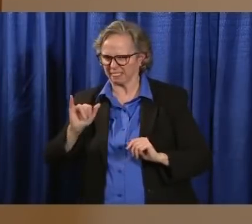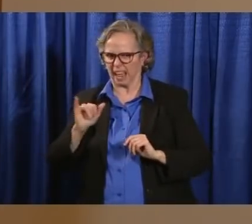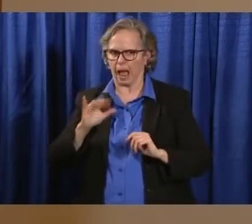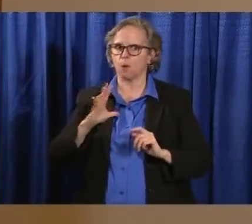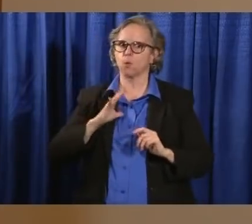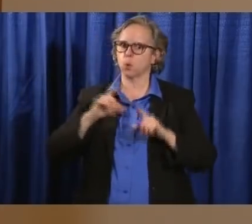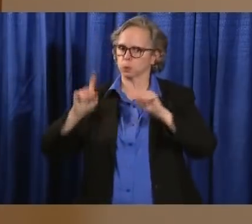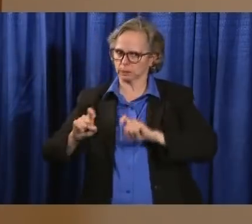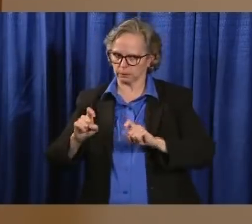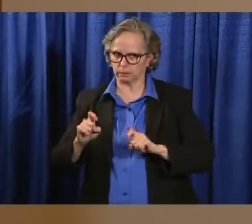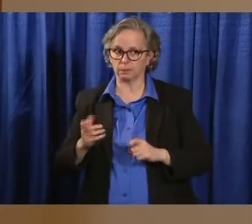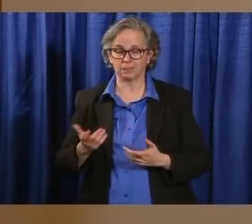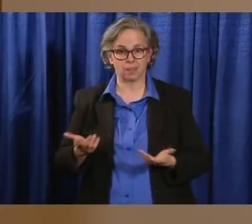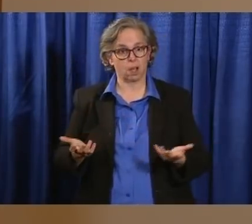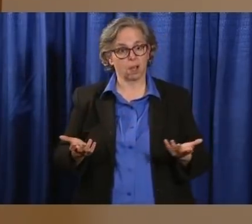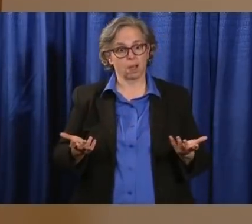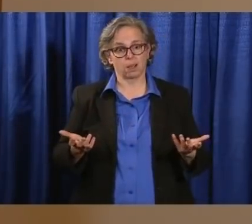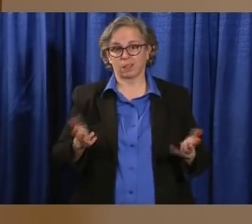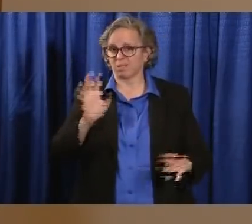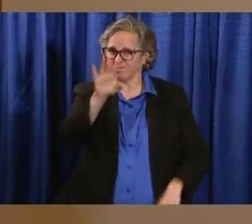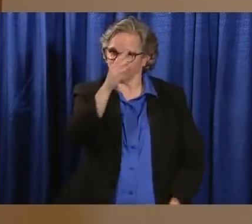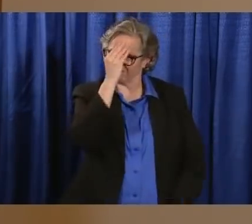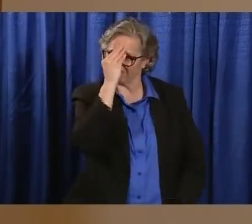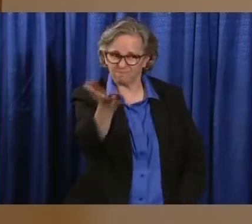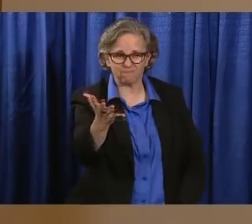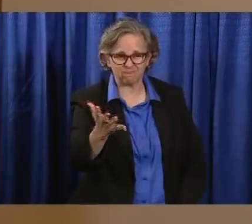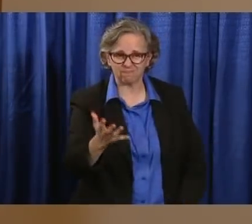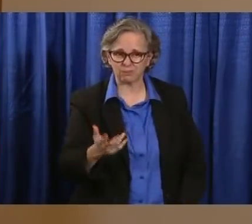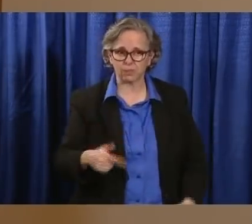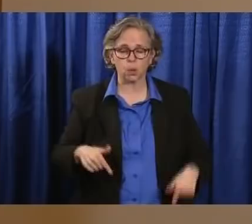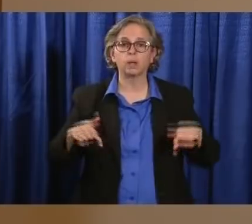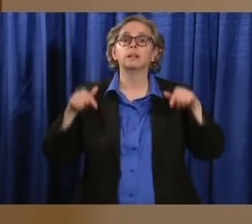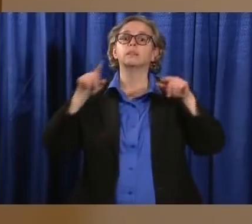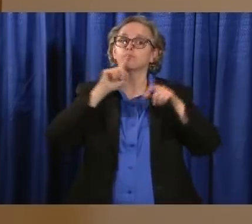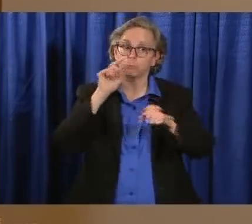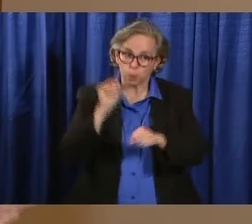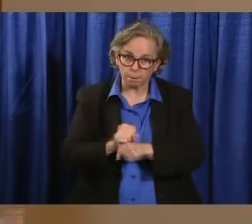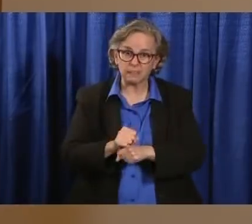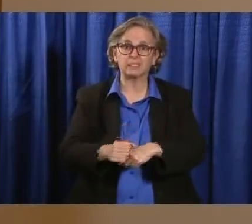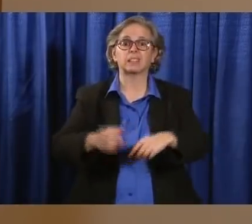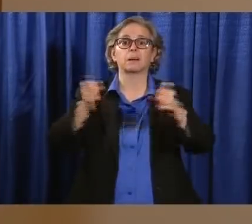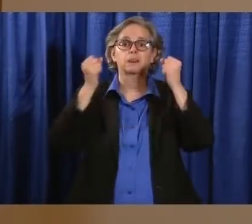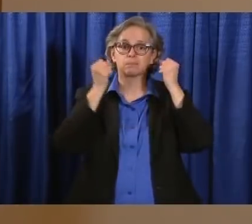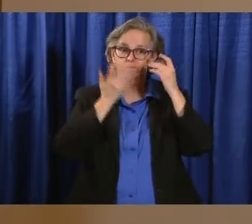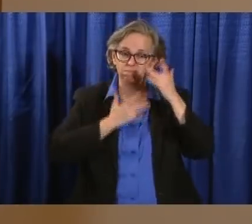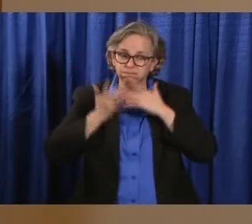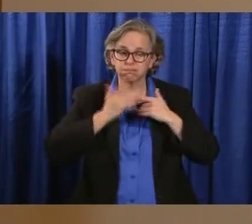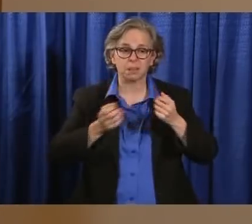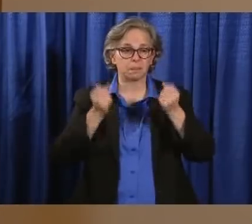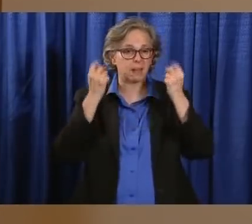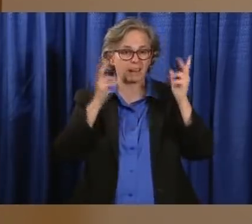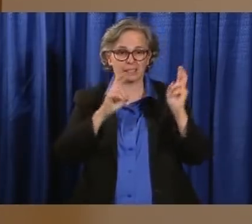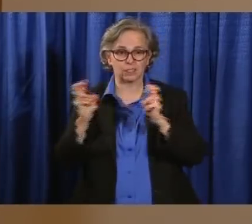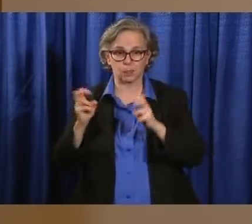of these short supply issues, I look to the governor because he's,